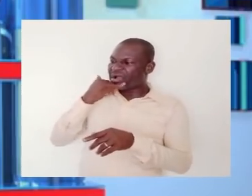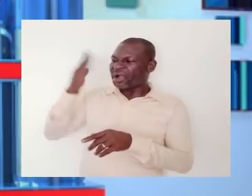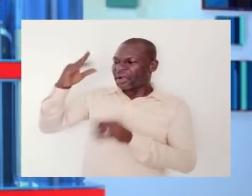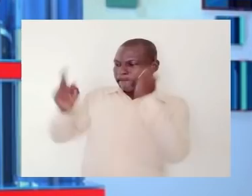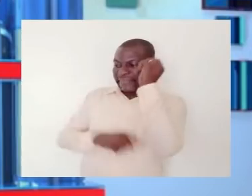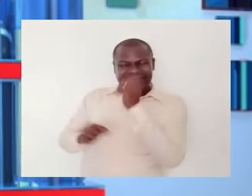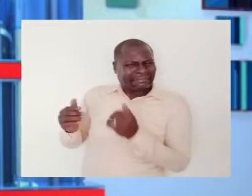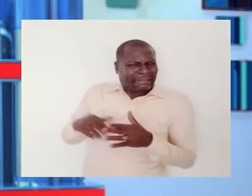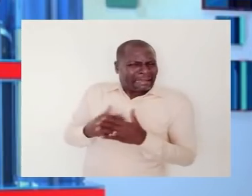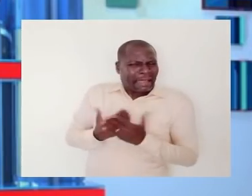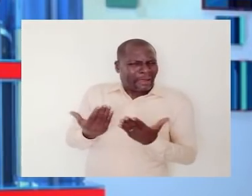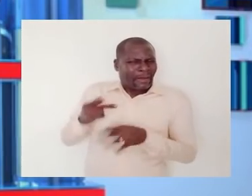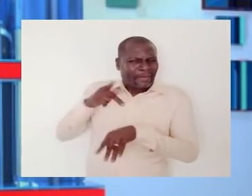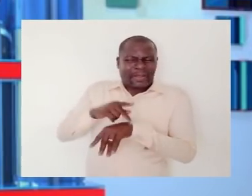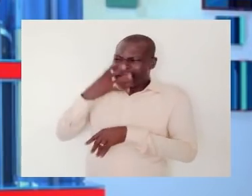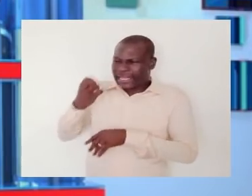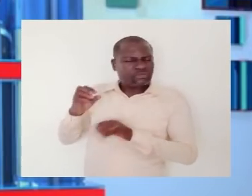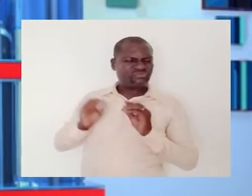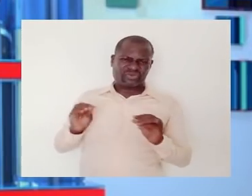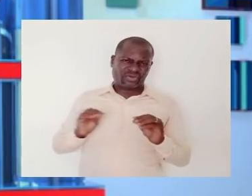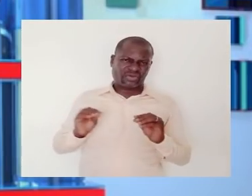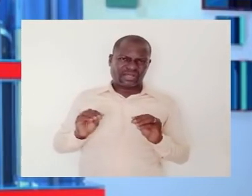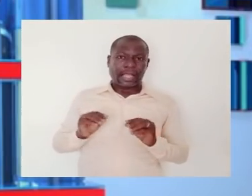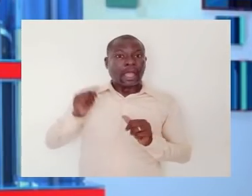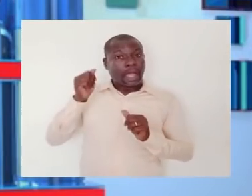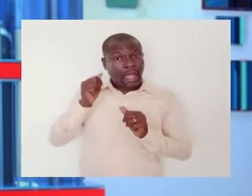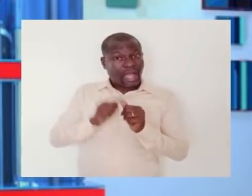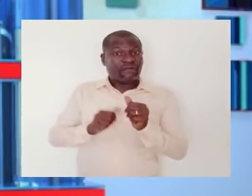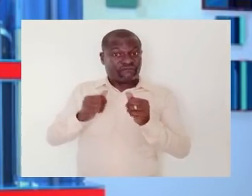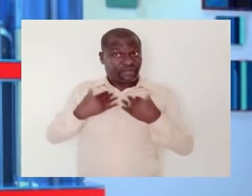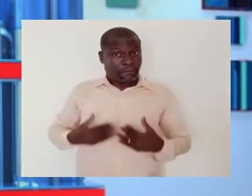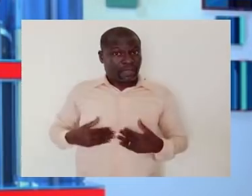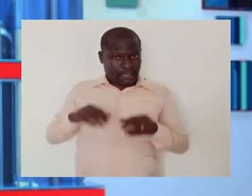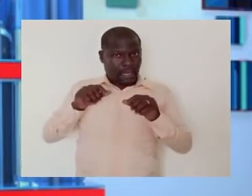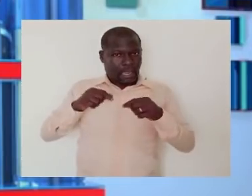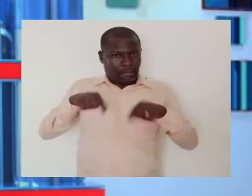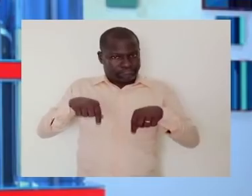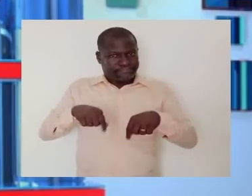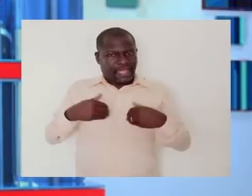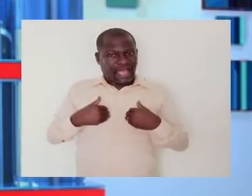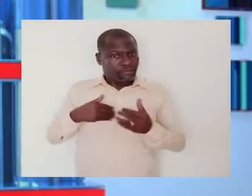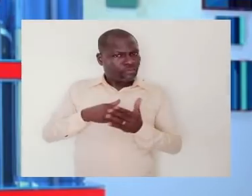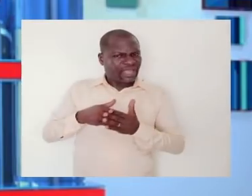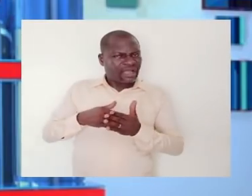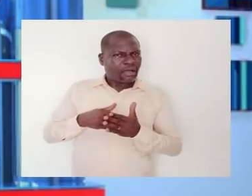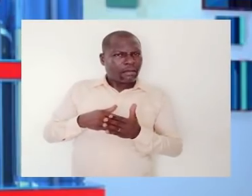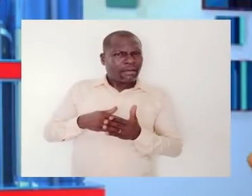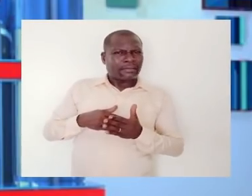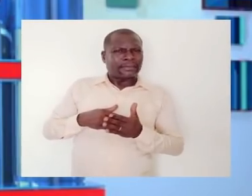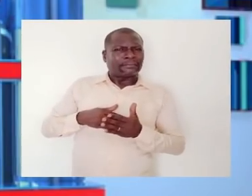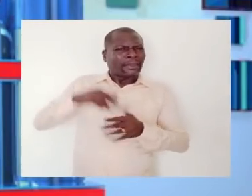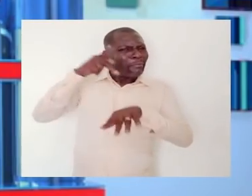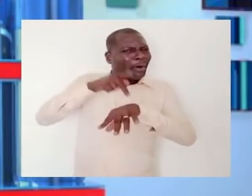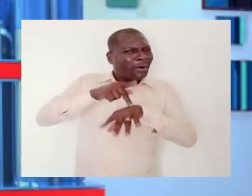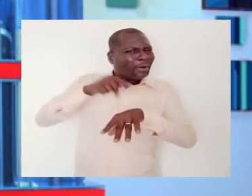onyame ntia ne ka say the university enti Paul kra e ka say onipa bia onyame betu aka say wadwuma esitie Paul was